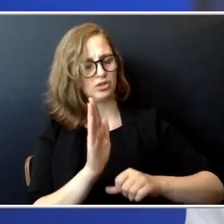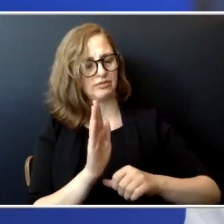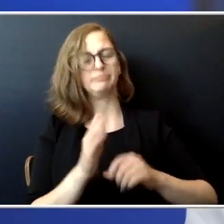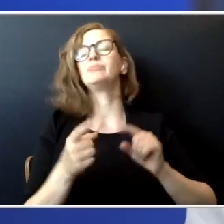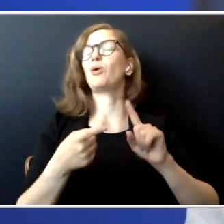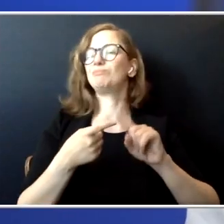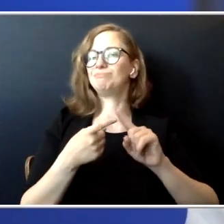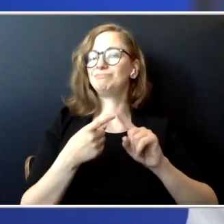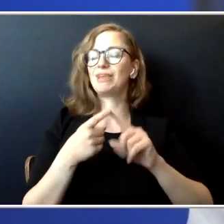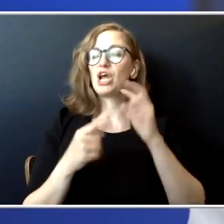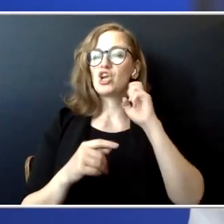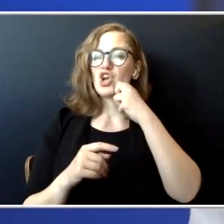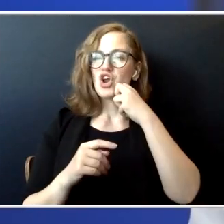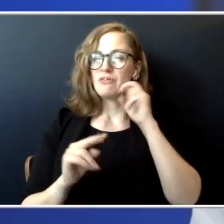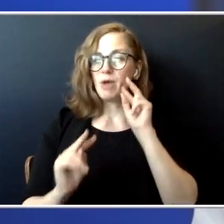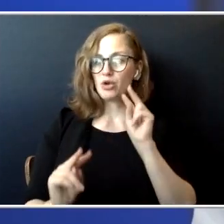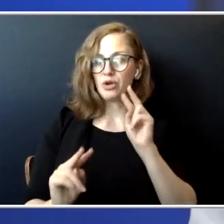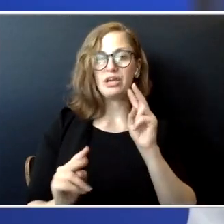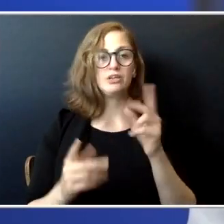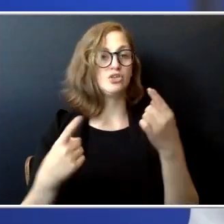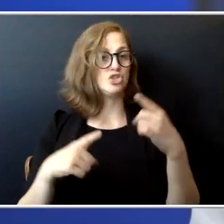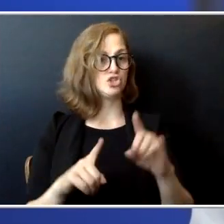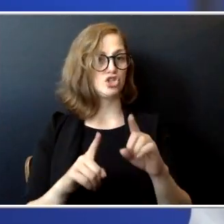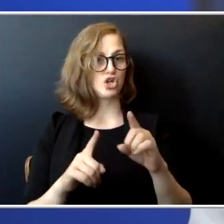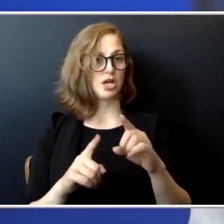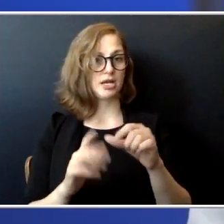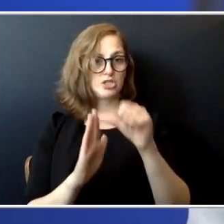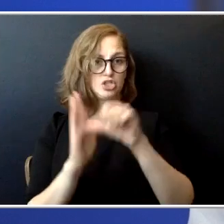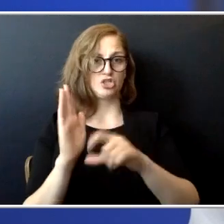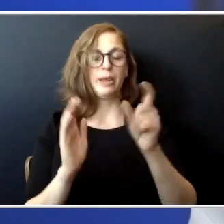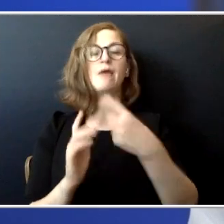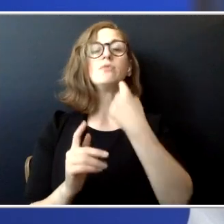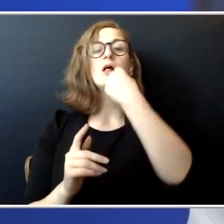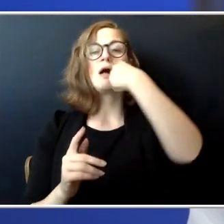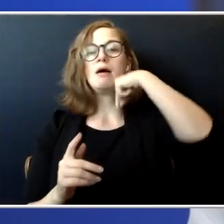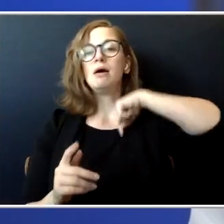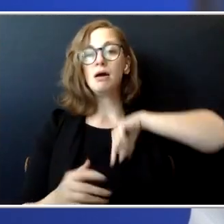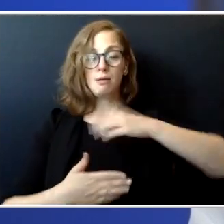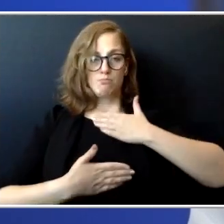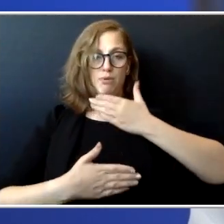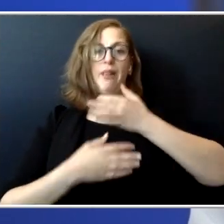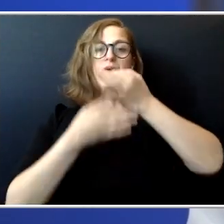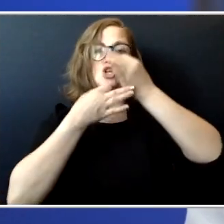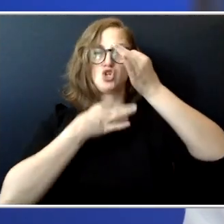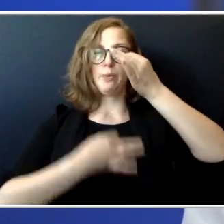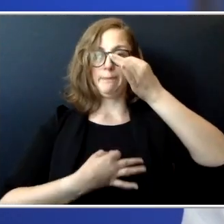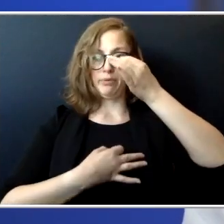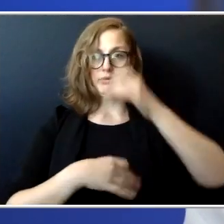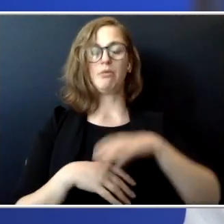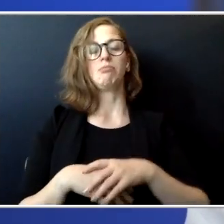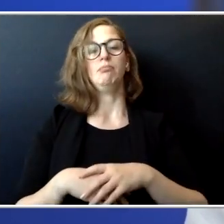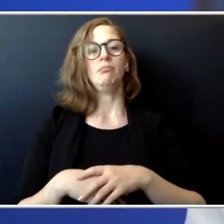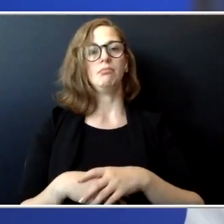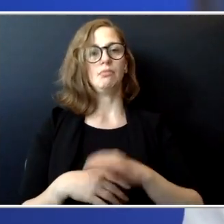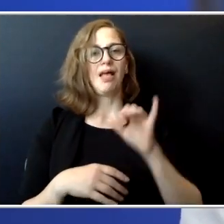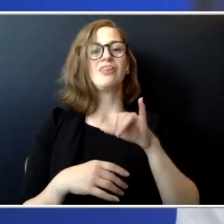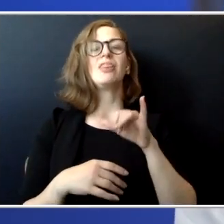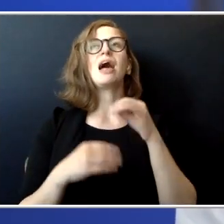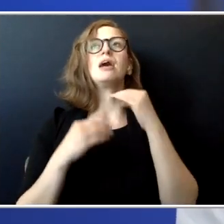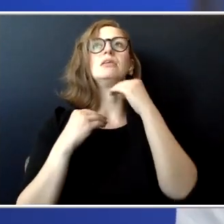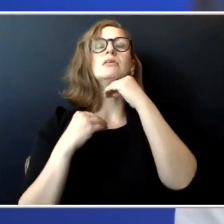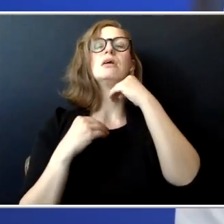to put a breathing tube down to breathe for patients while they're asleep in the operating room. And that breathing tube sits in between the vocal cords. So we